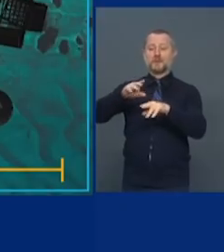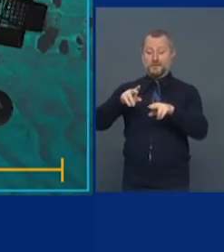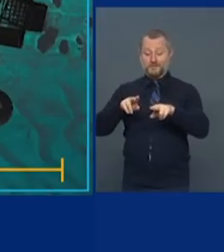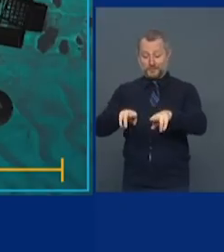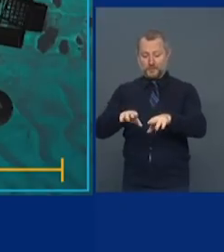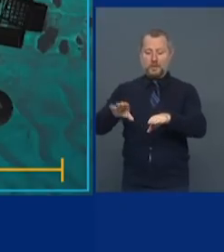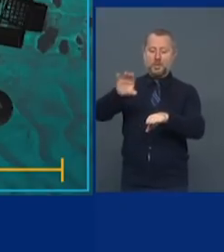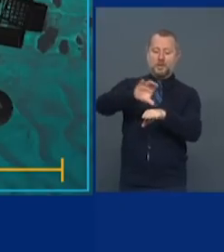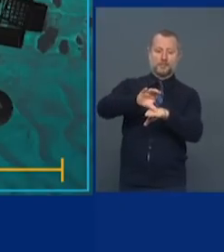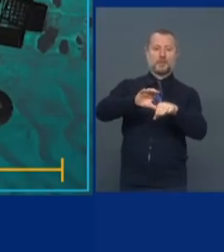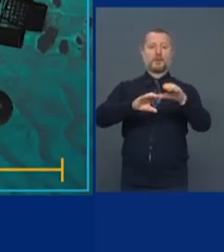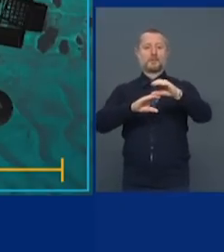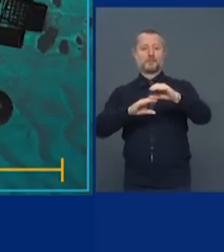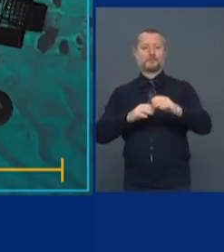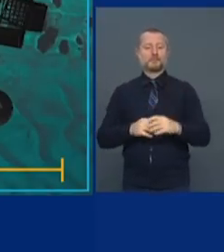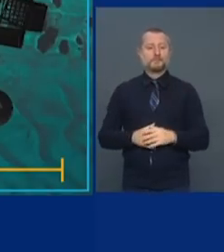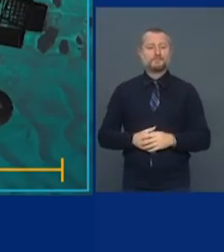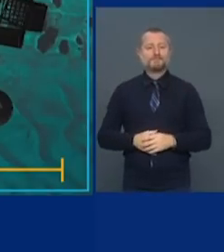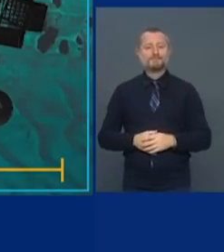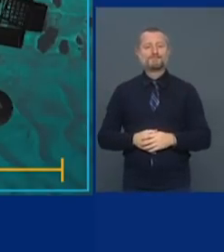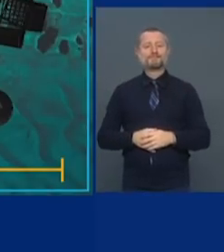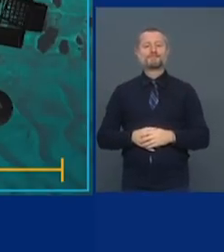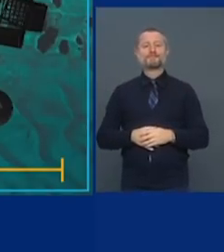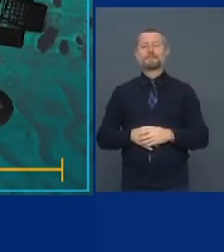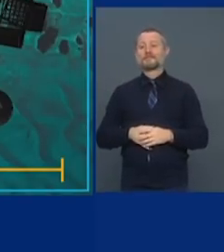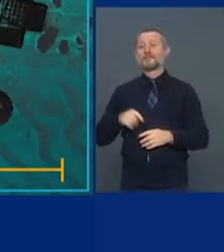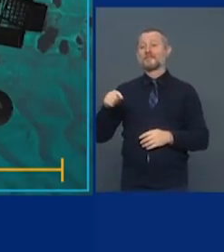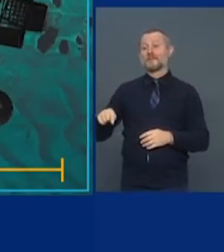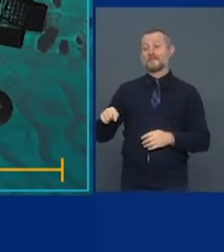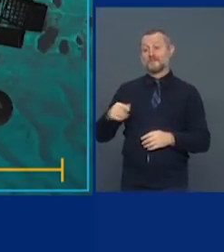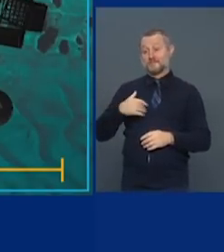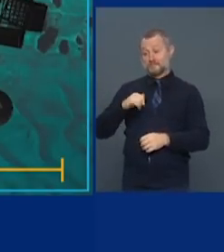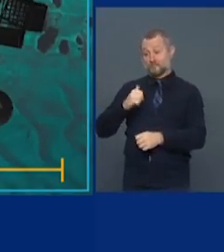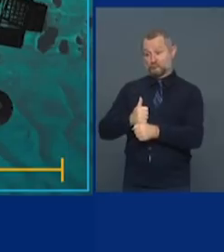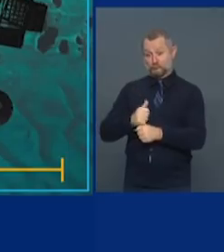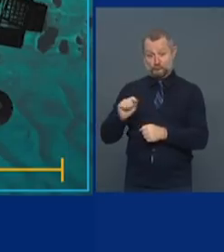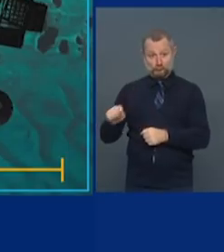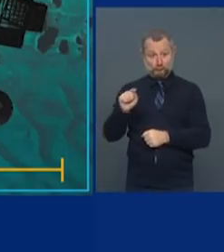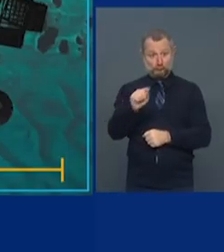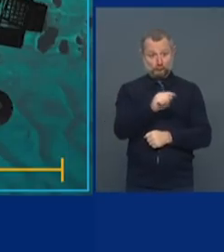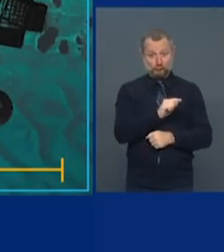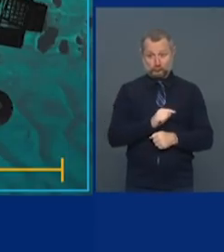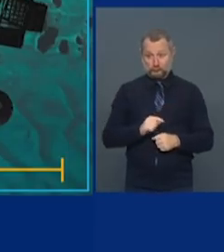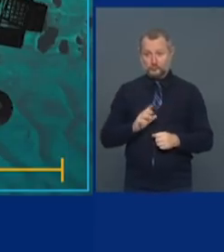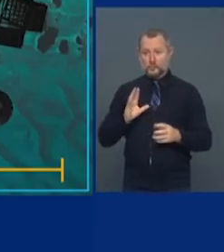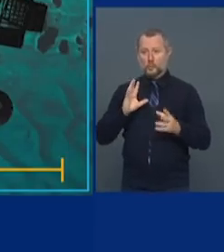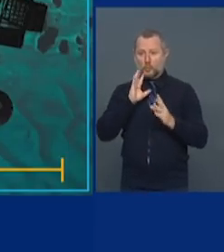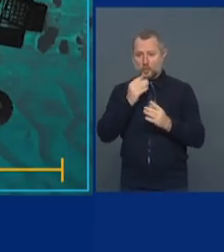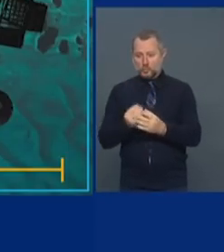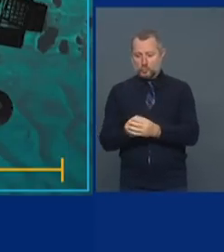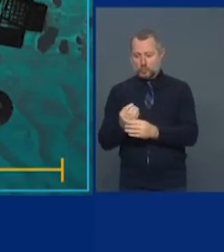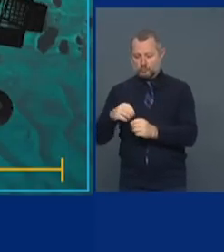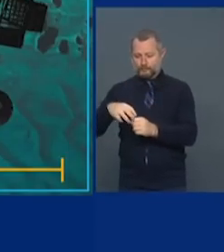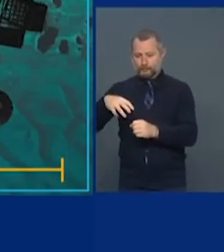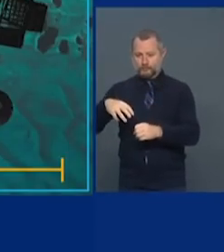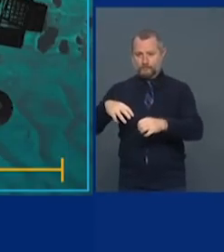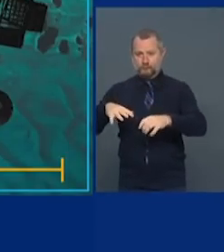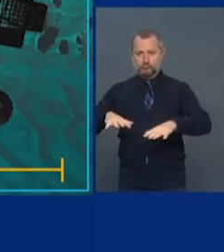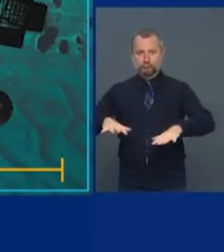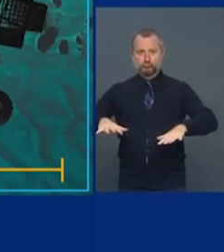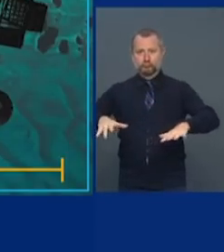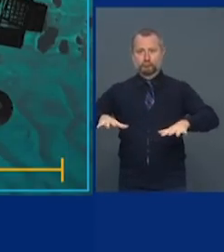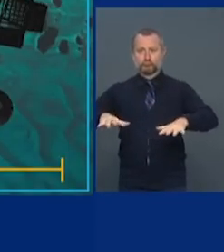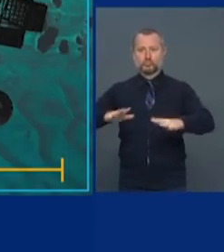more chance there is for life to find habitat. And you do that in a way,